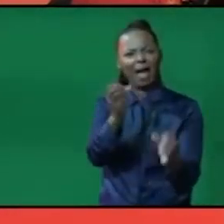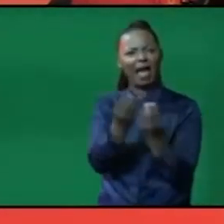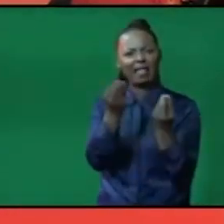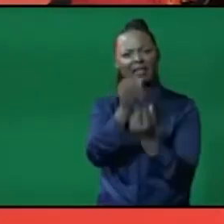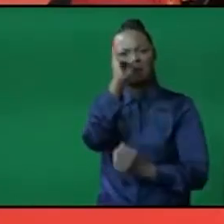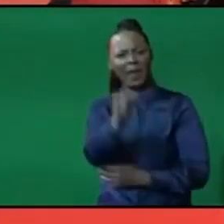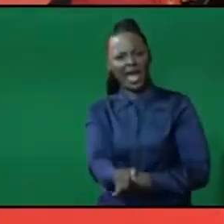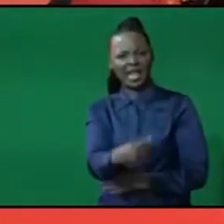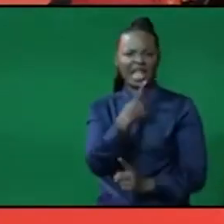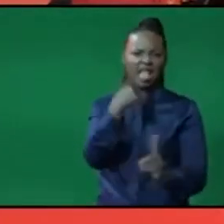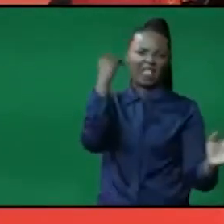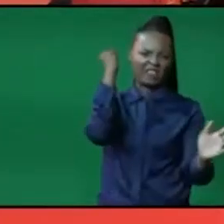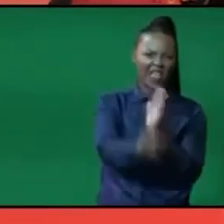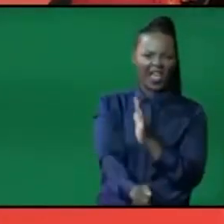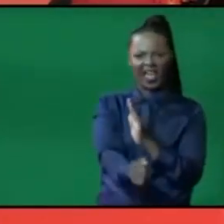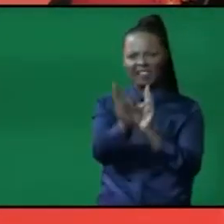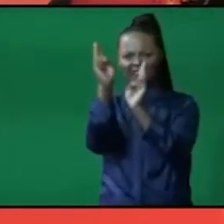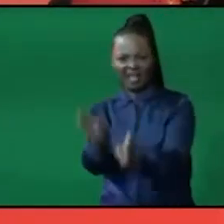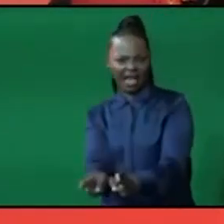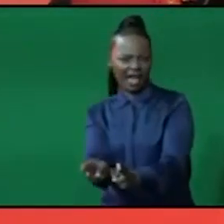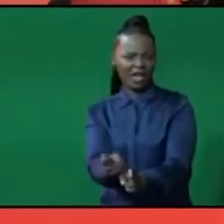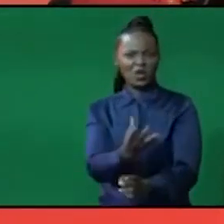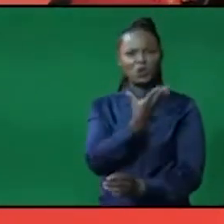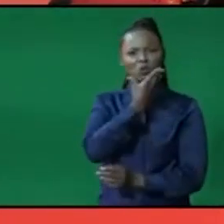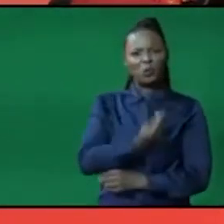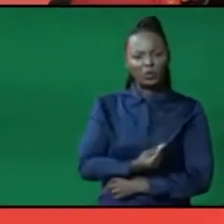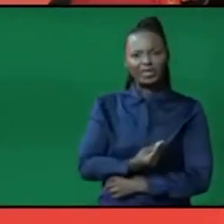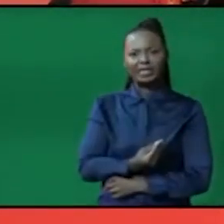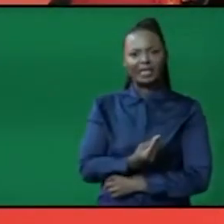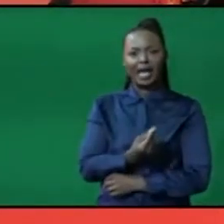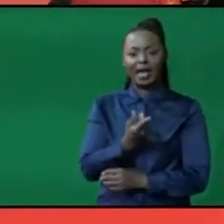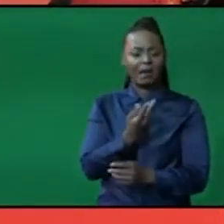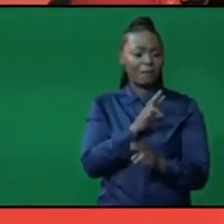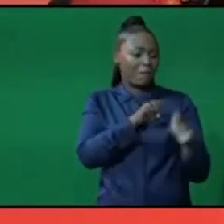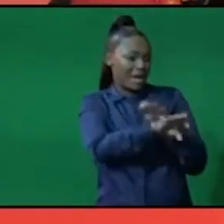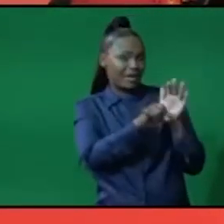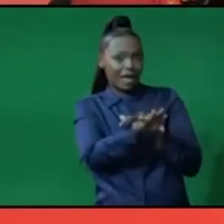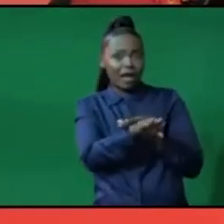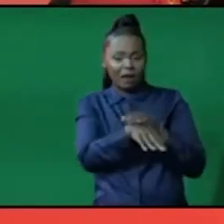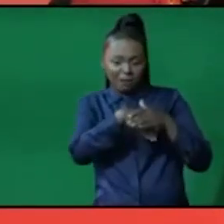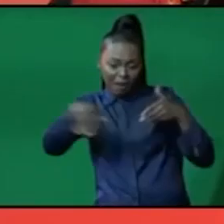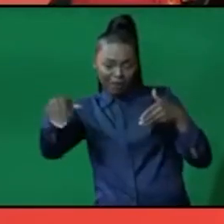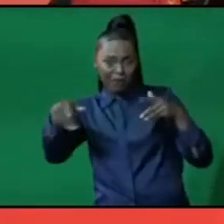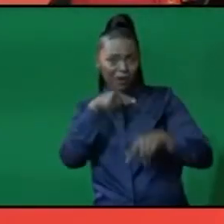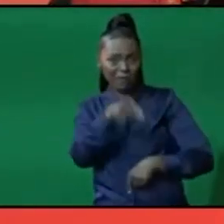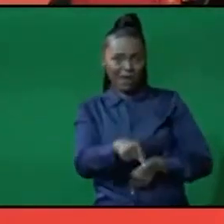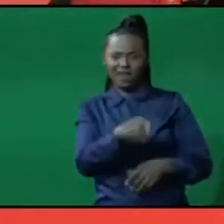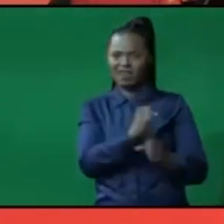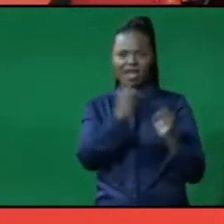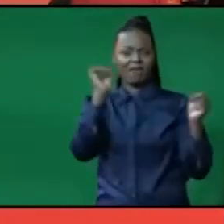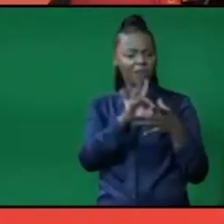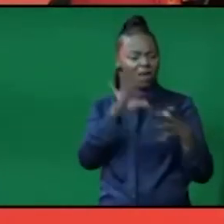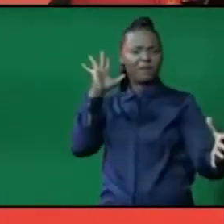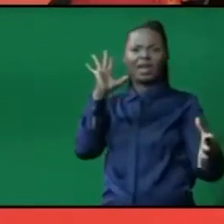death on the Jews, no media has ever walked out of him. Even when he was